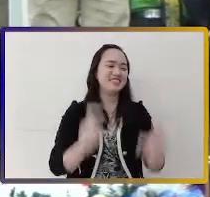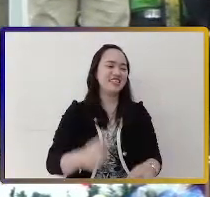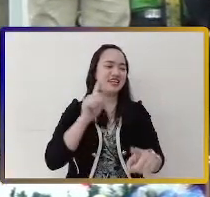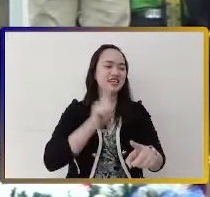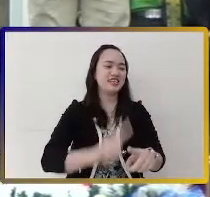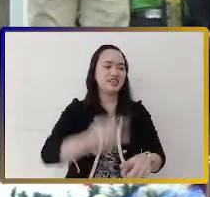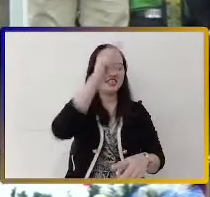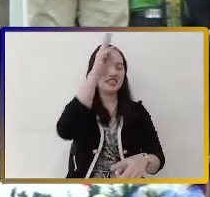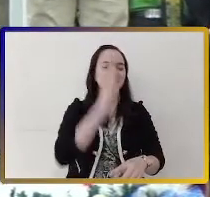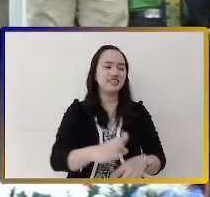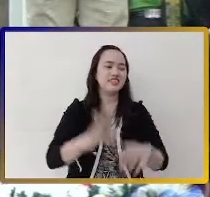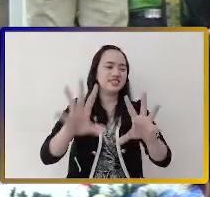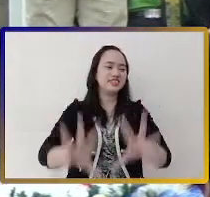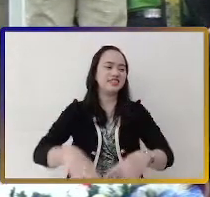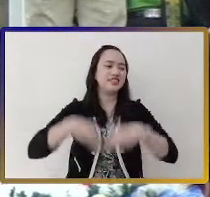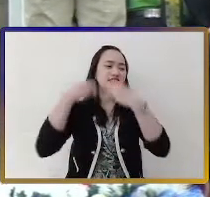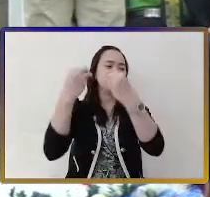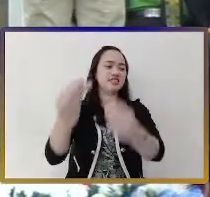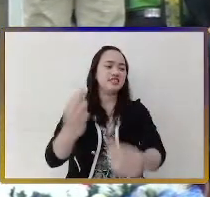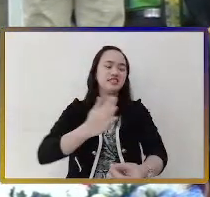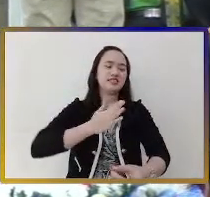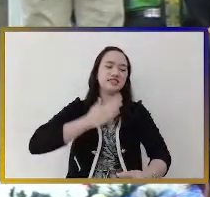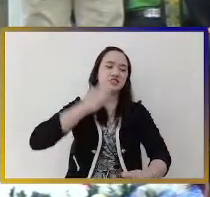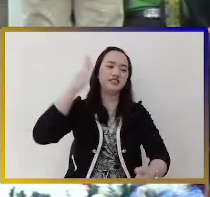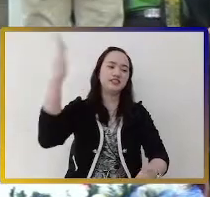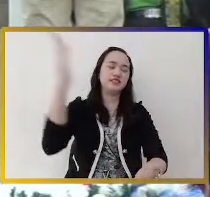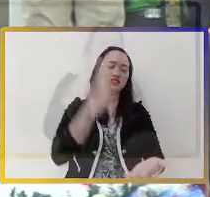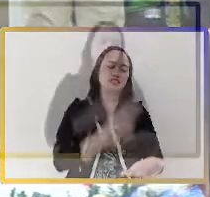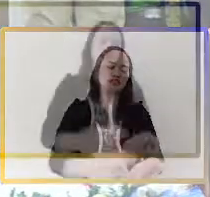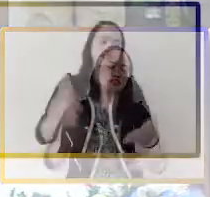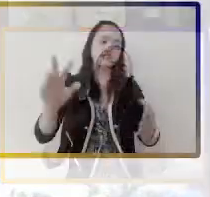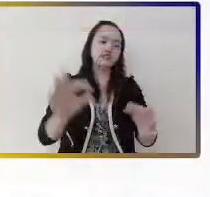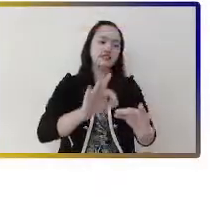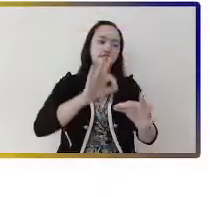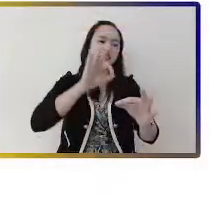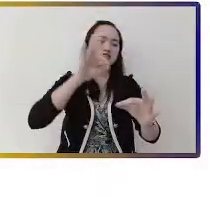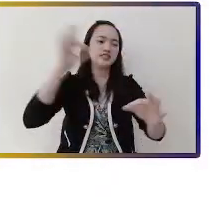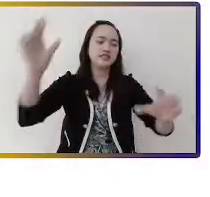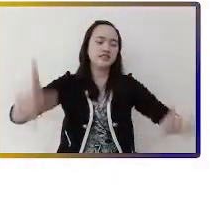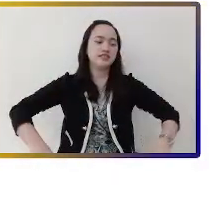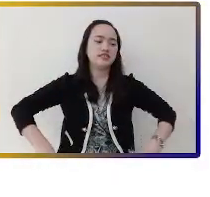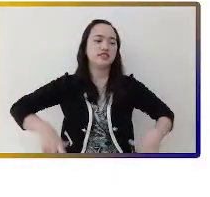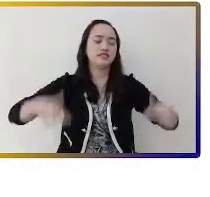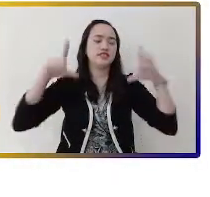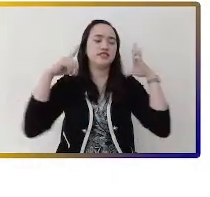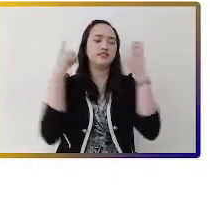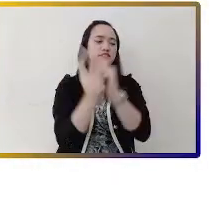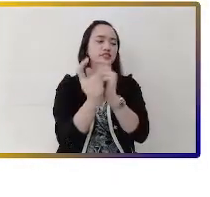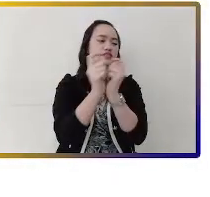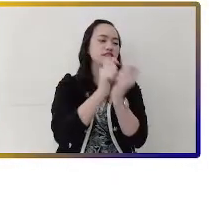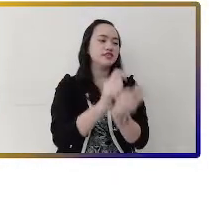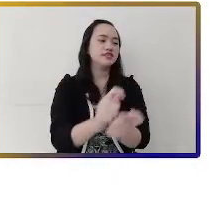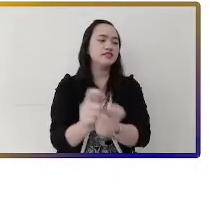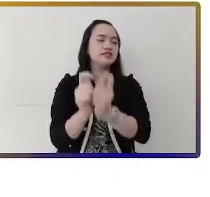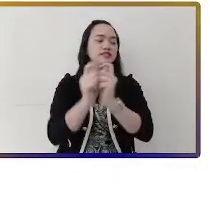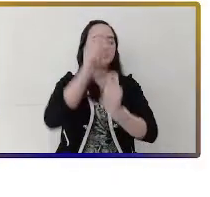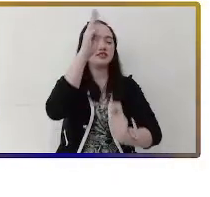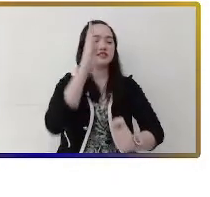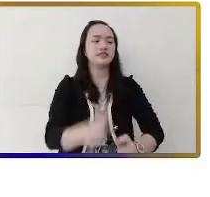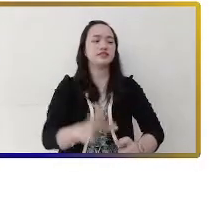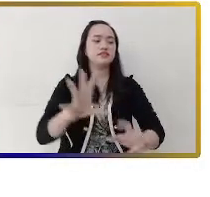sin, but he left me his Holy Spirit to live within.